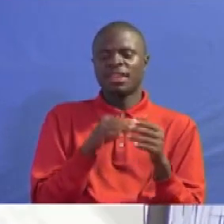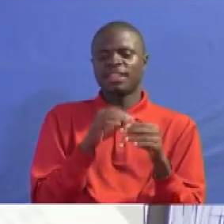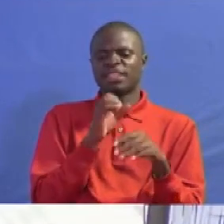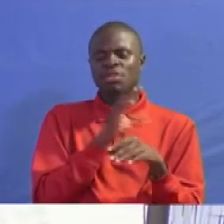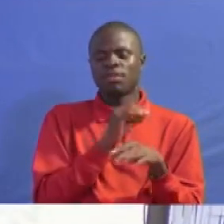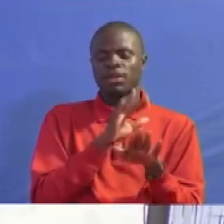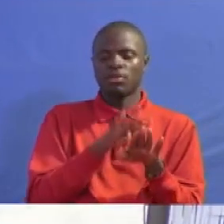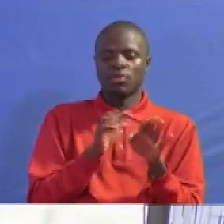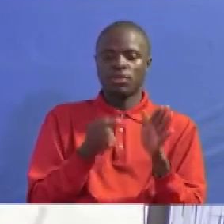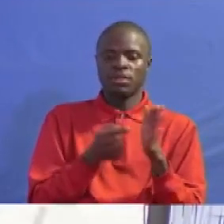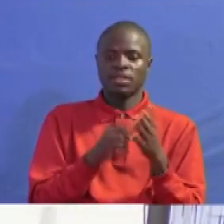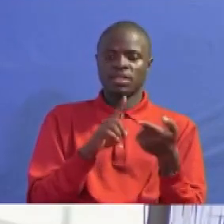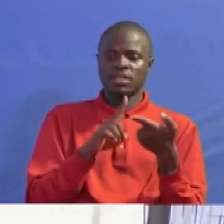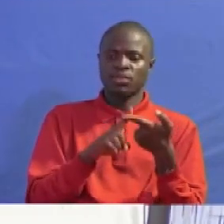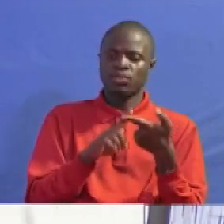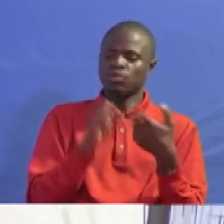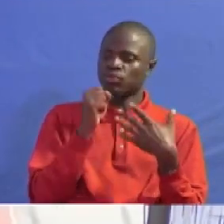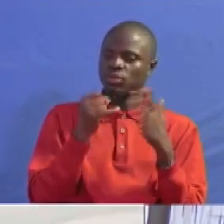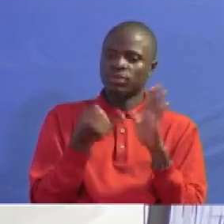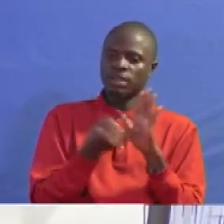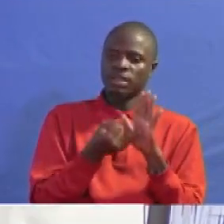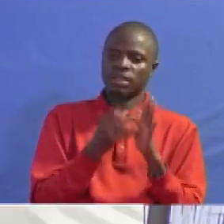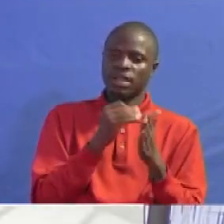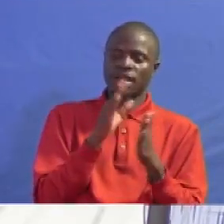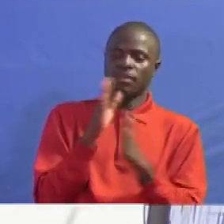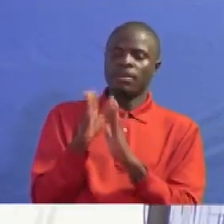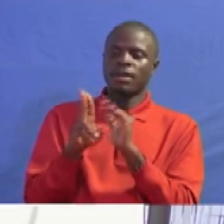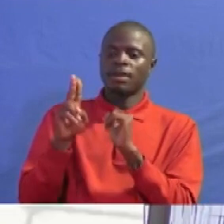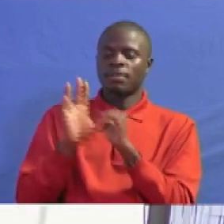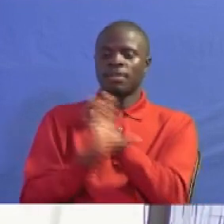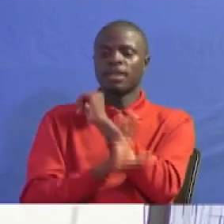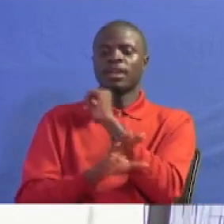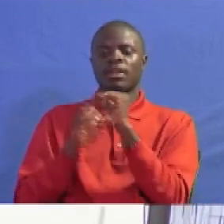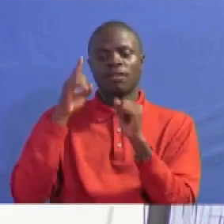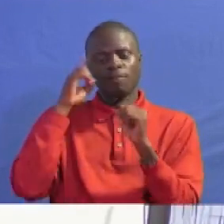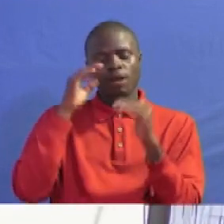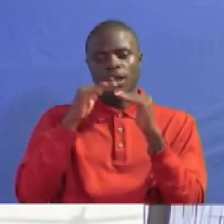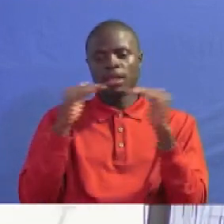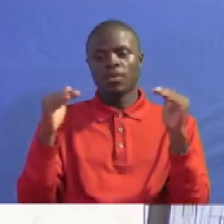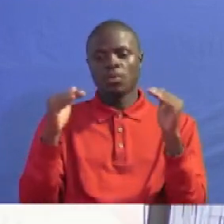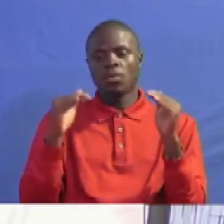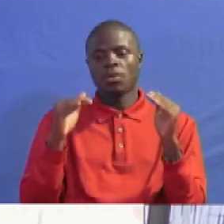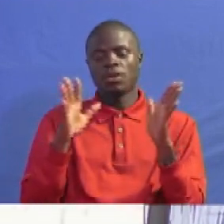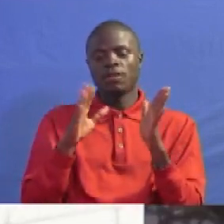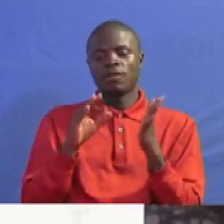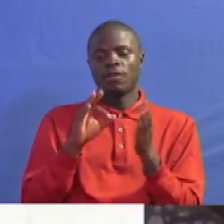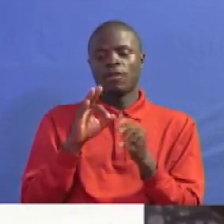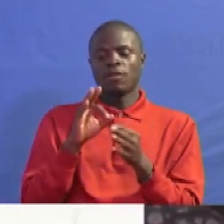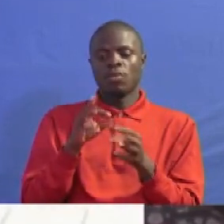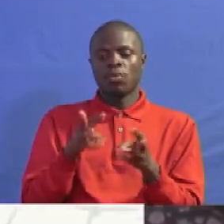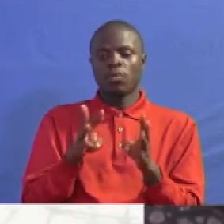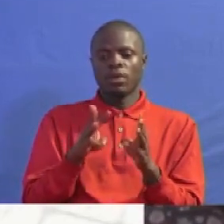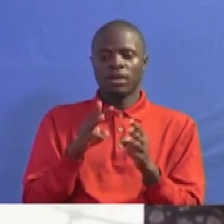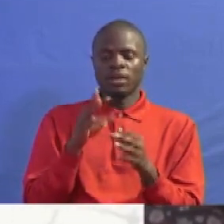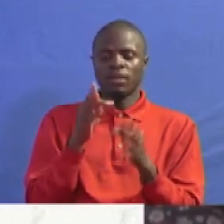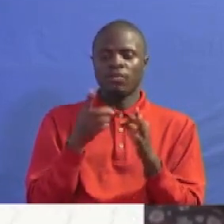one shilling formula to abandon it and instead prepare the country for a just revenue sharing formula. Whether